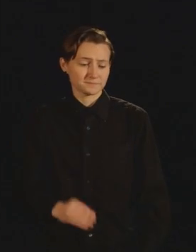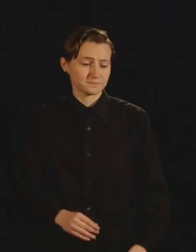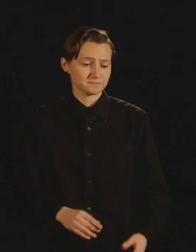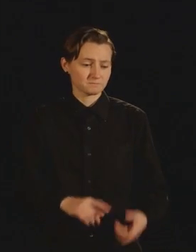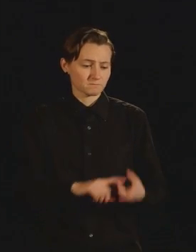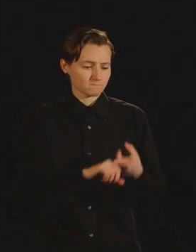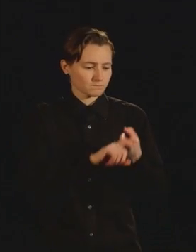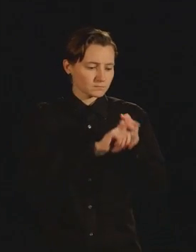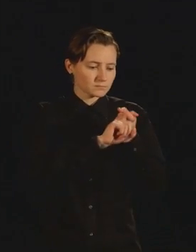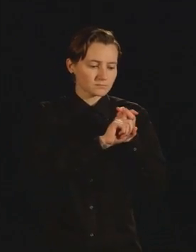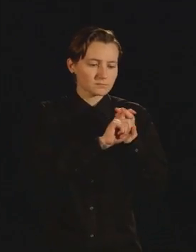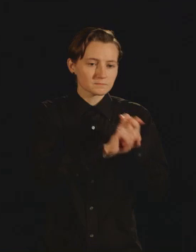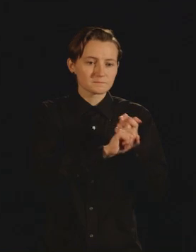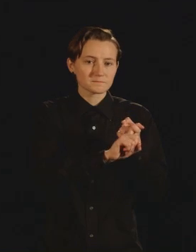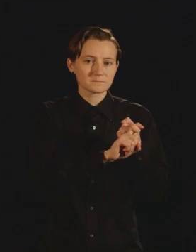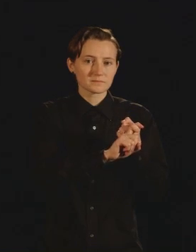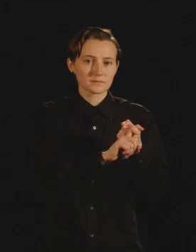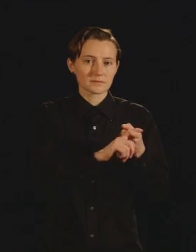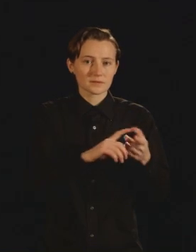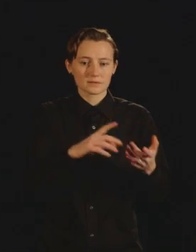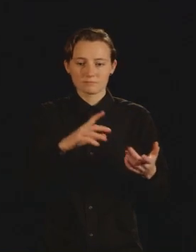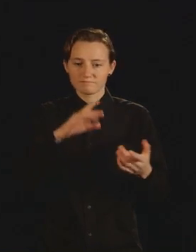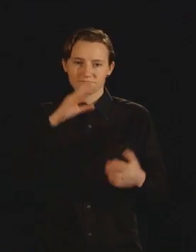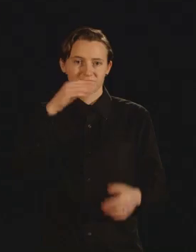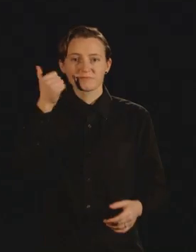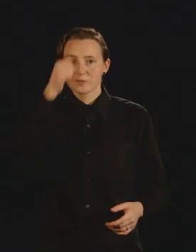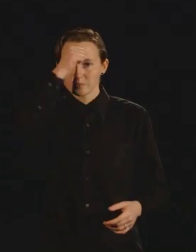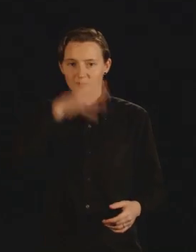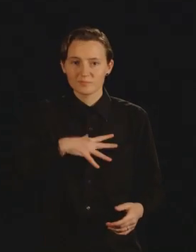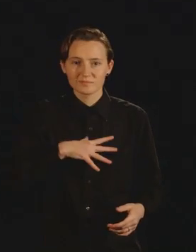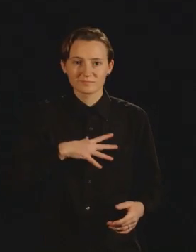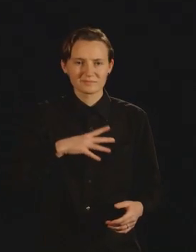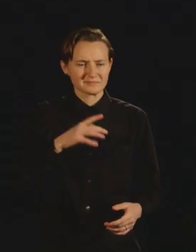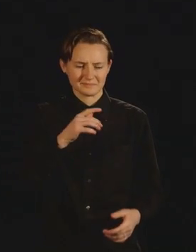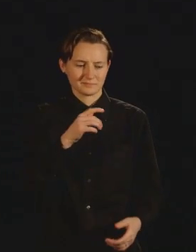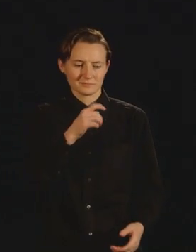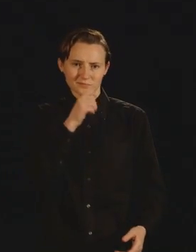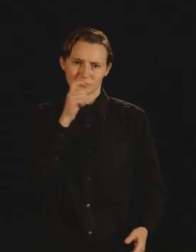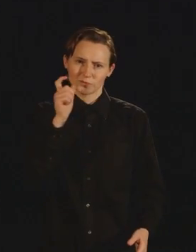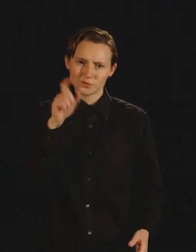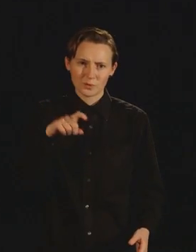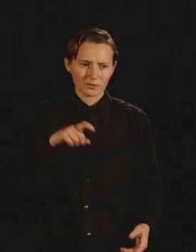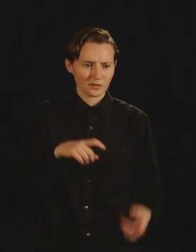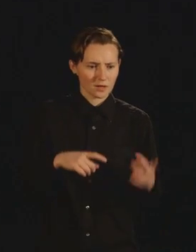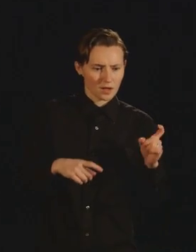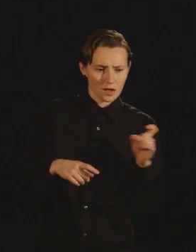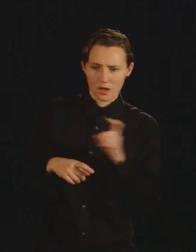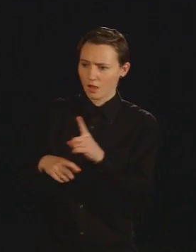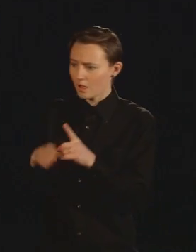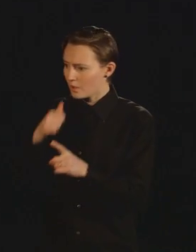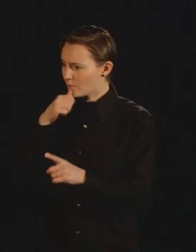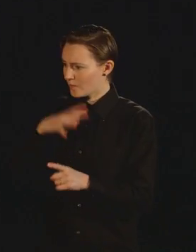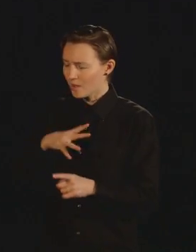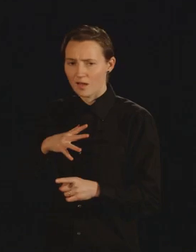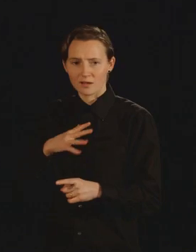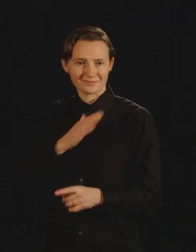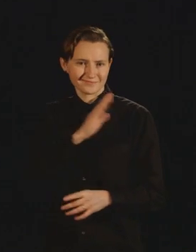When men form emotionally rich, real friendships with other men, they don't need to turn to women for the